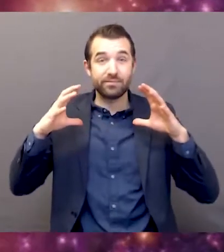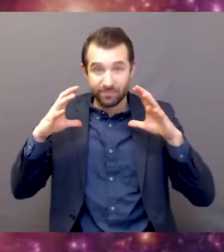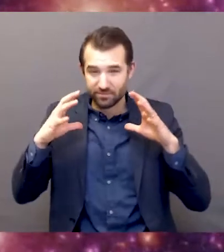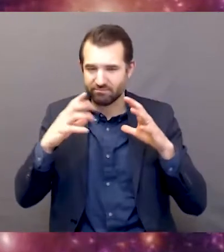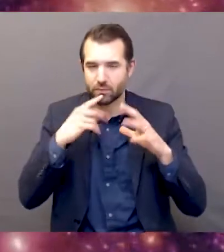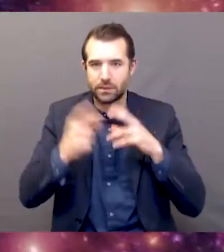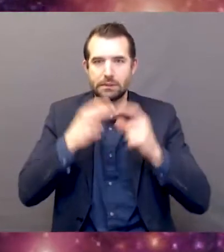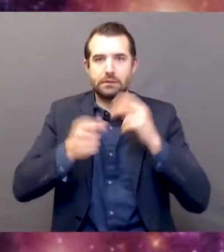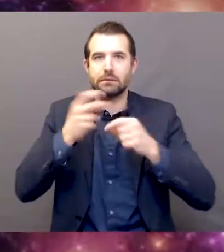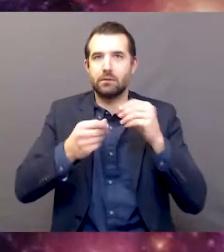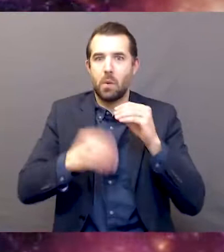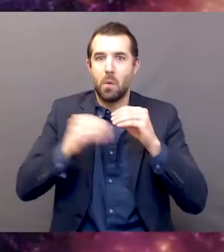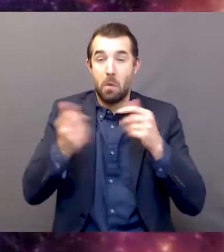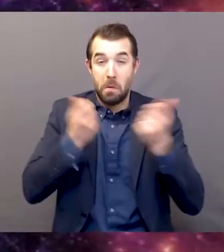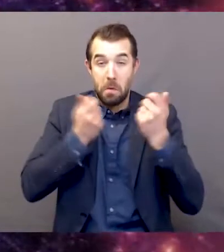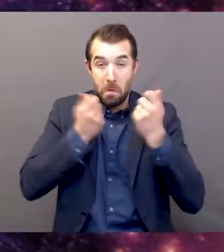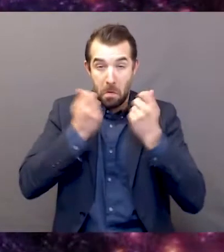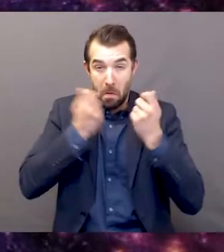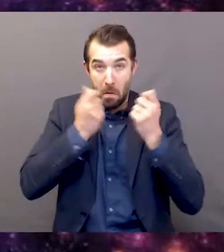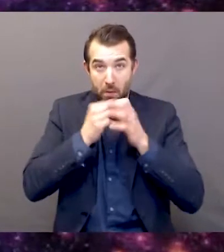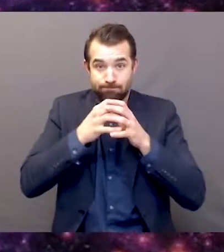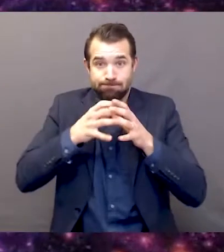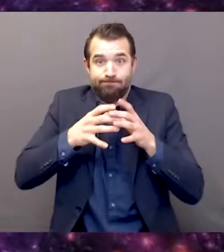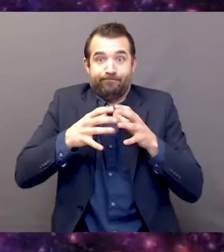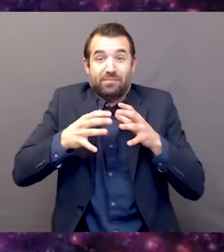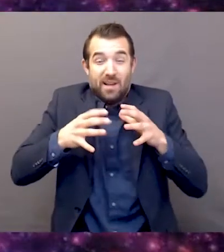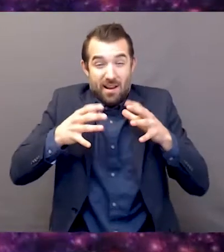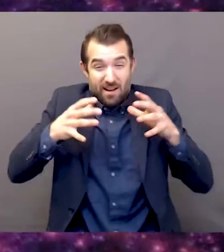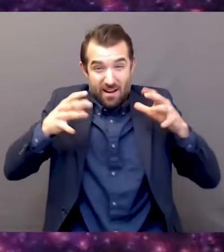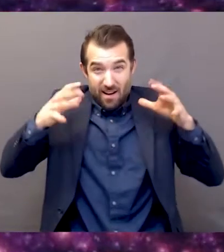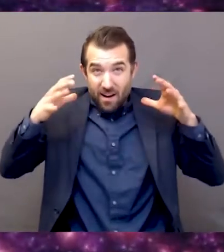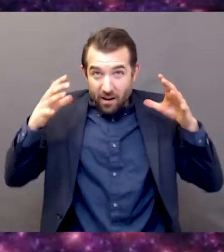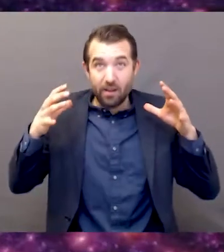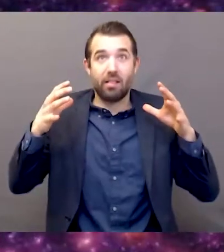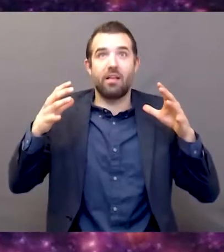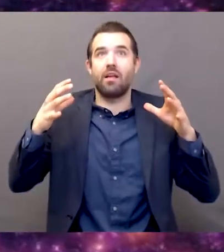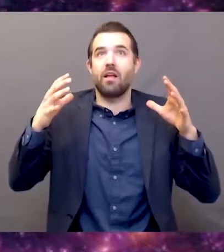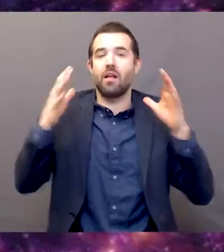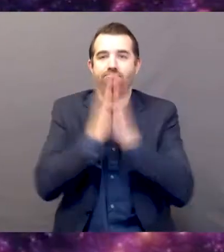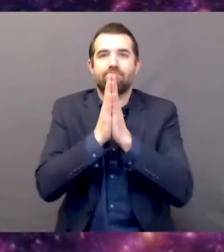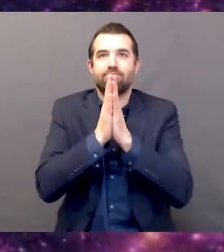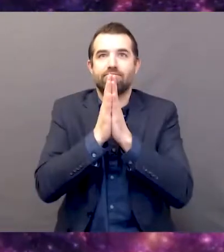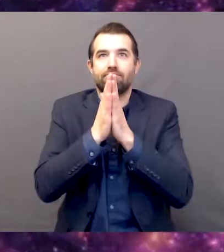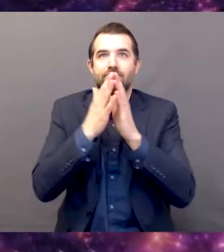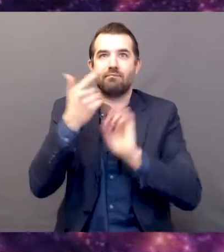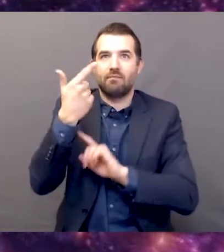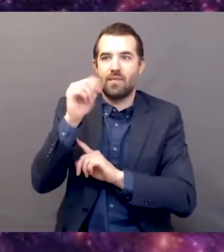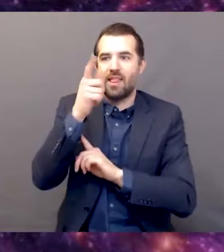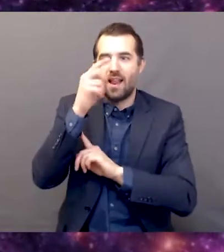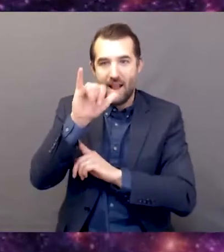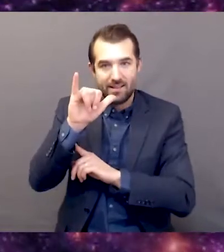the process accelerated. More and more matter was drawn into these overdense regions to form the collapsed objects we see today, the